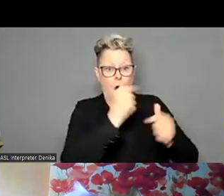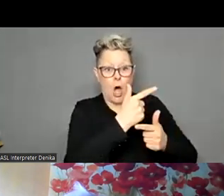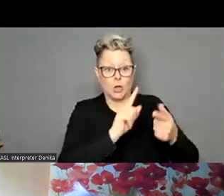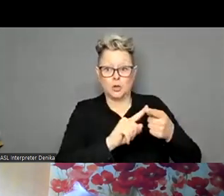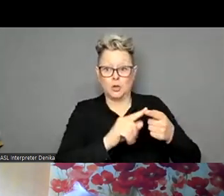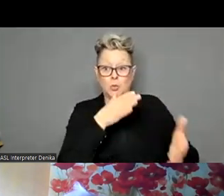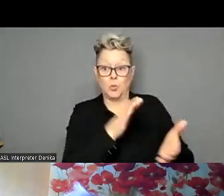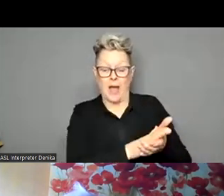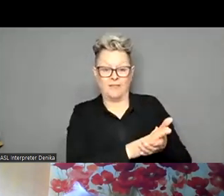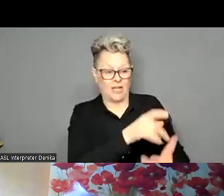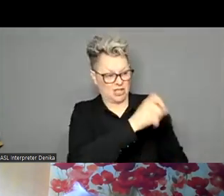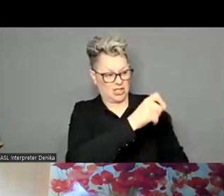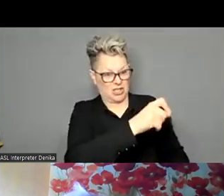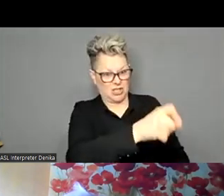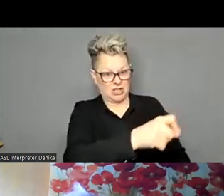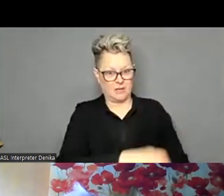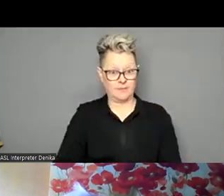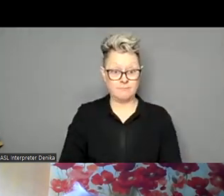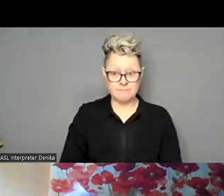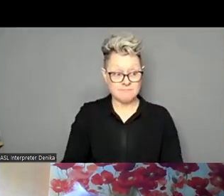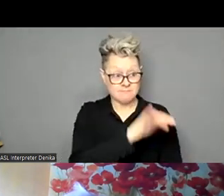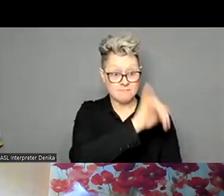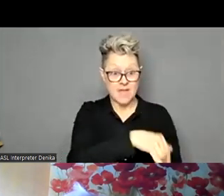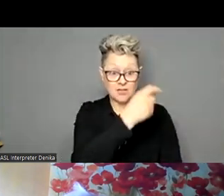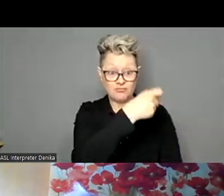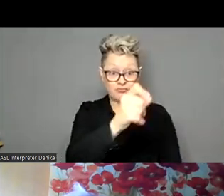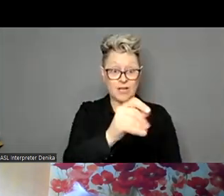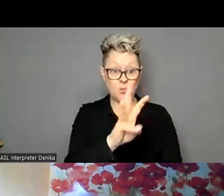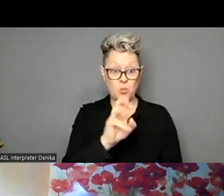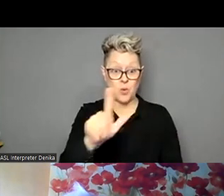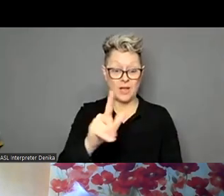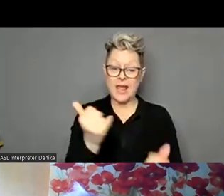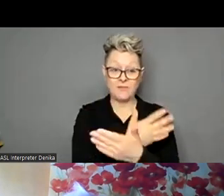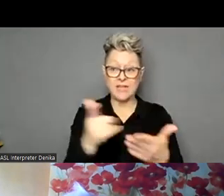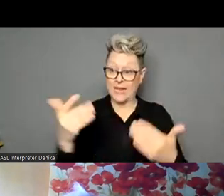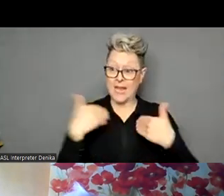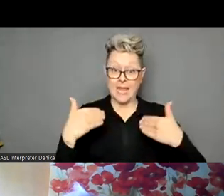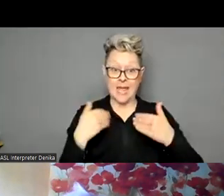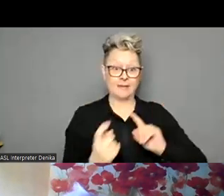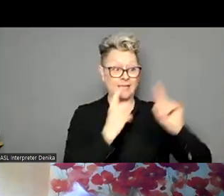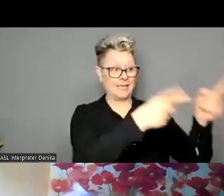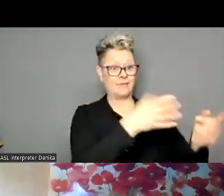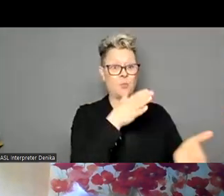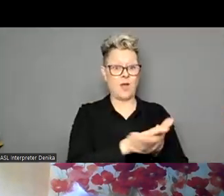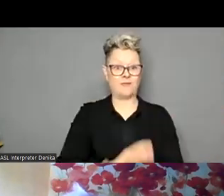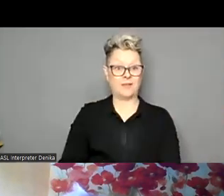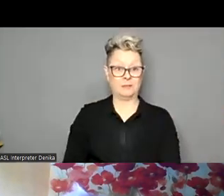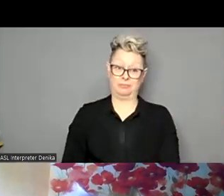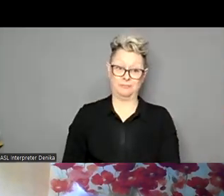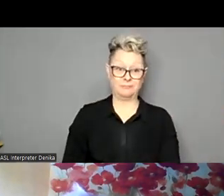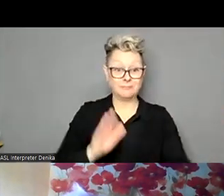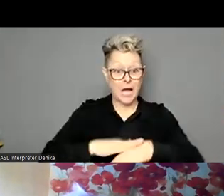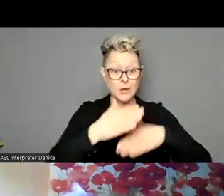this was enforced as a valid holographic will, leaving everything he owned to his wife. So like, I would